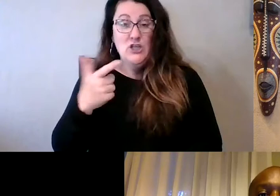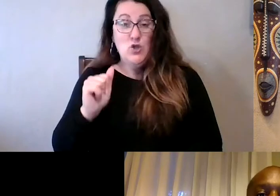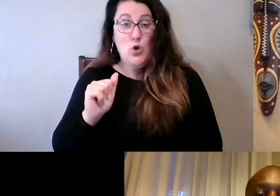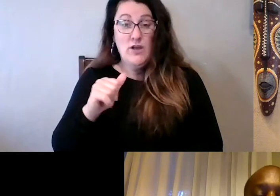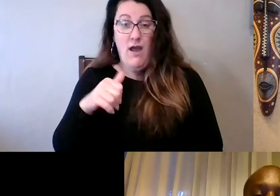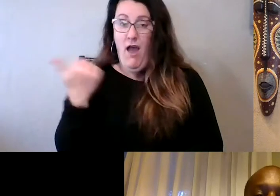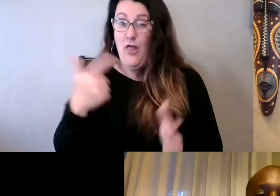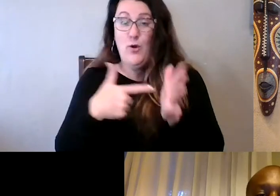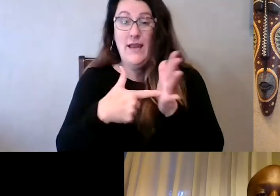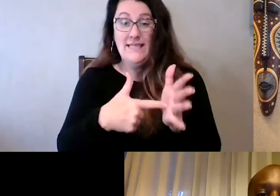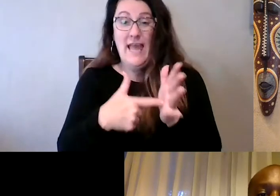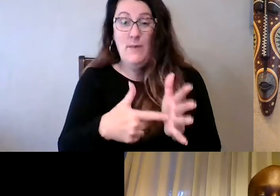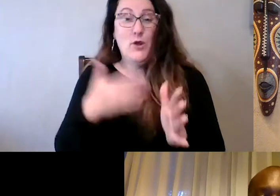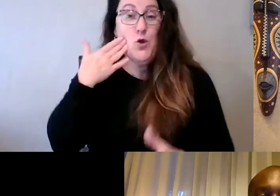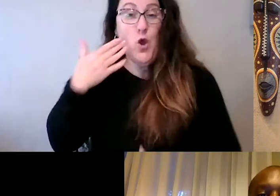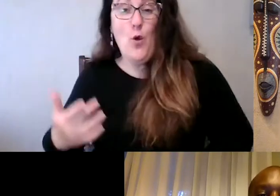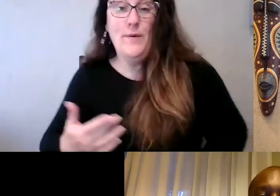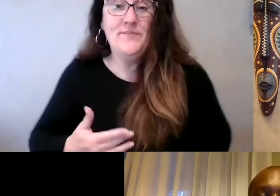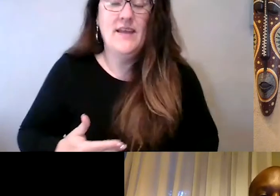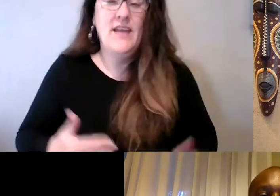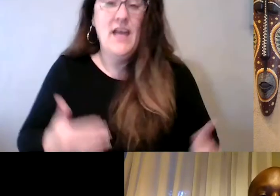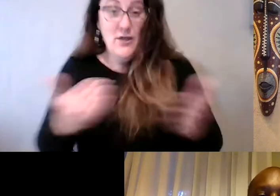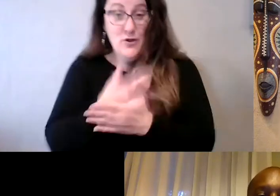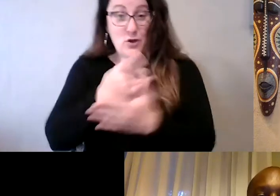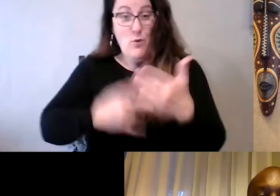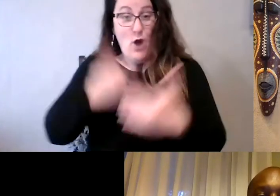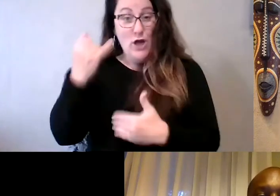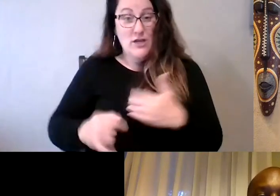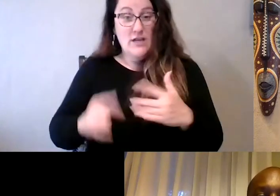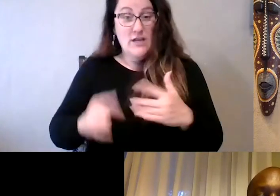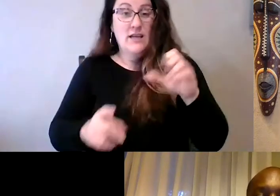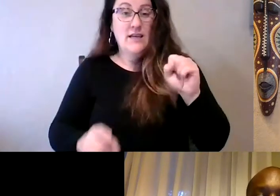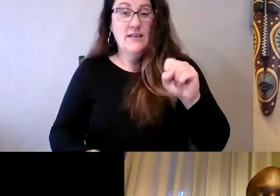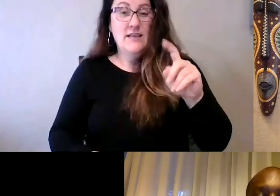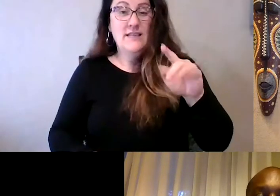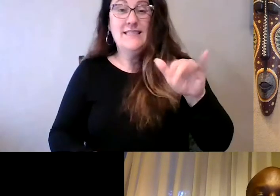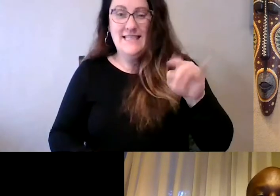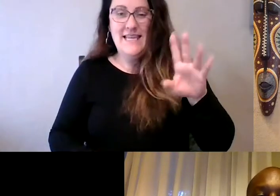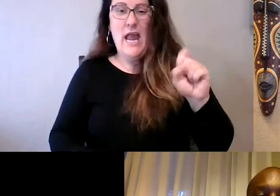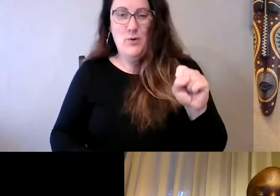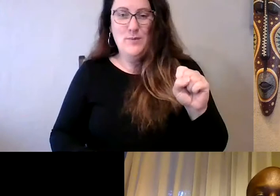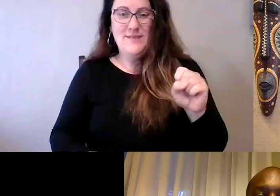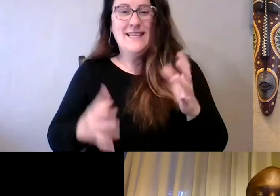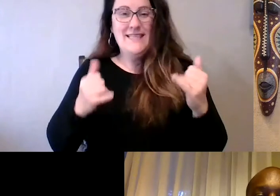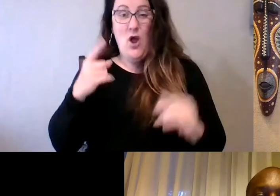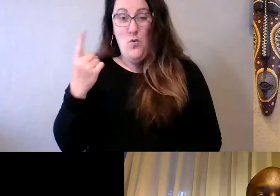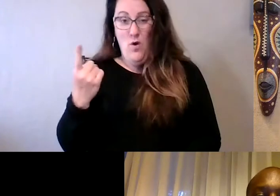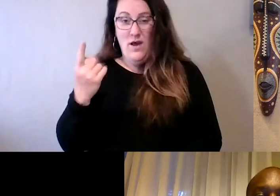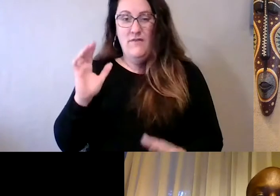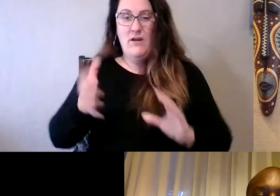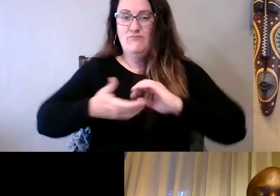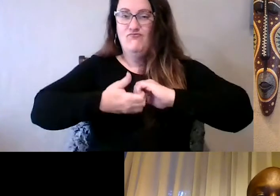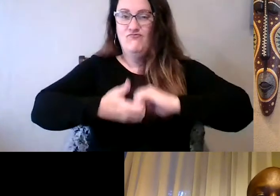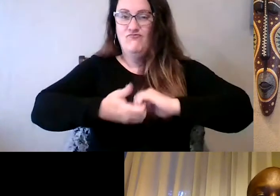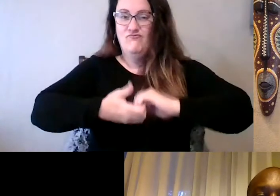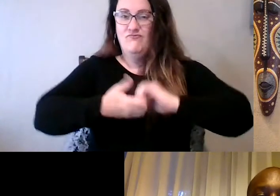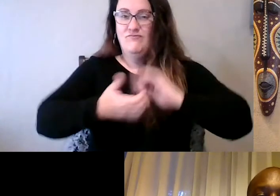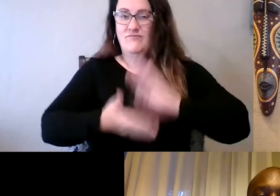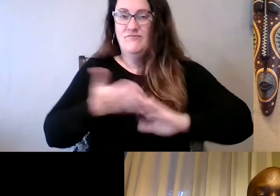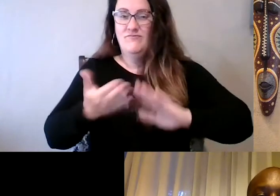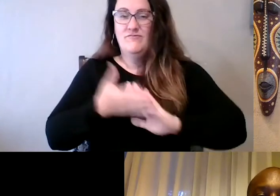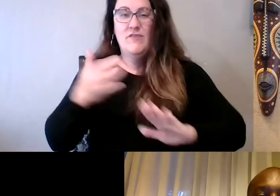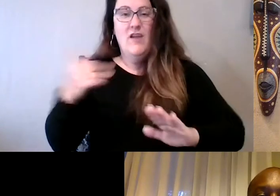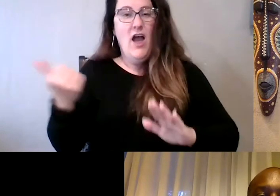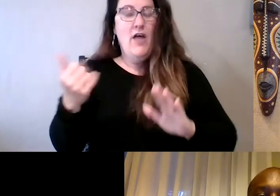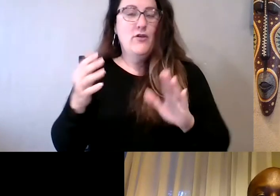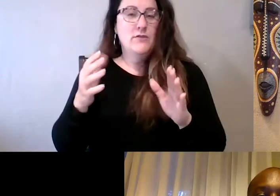example. Many of you know of the New Georgia Project. It was started by Stacey Abrams. It's now one of our affiliates run by Nsé Ufot.